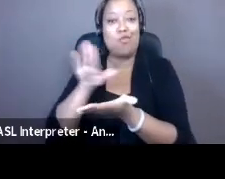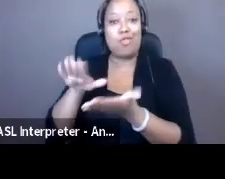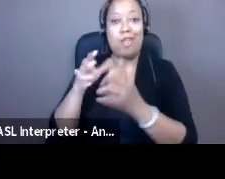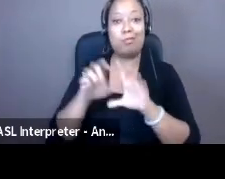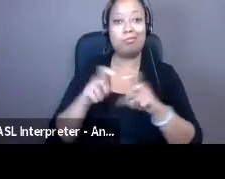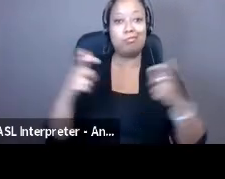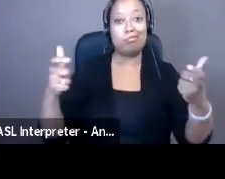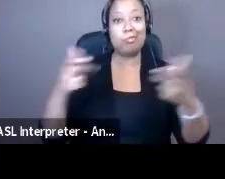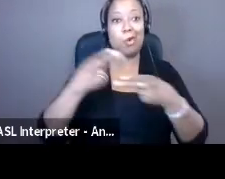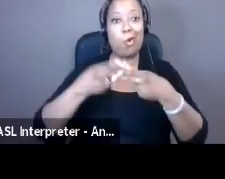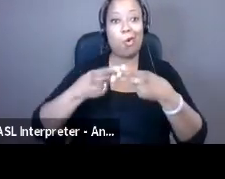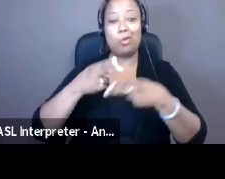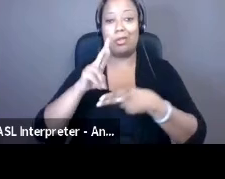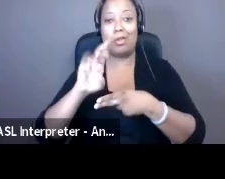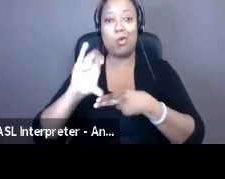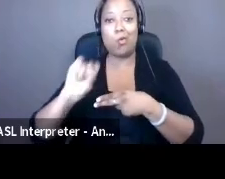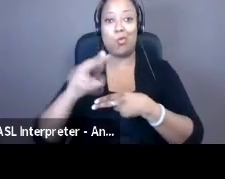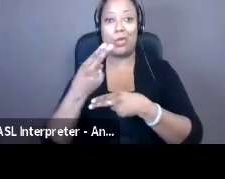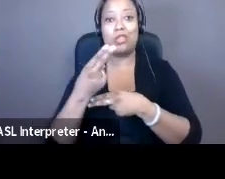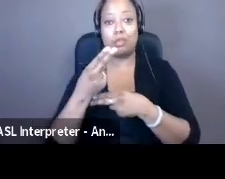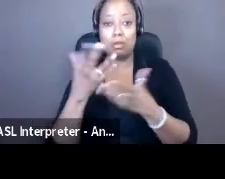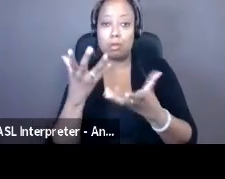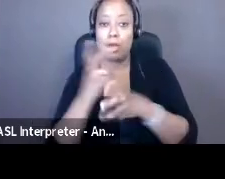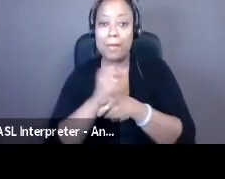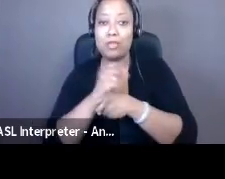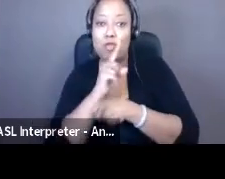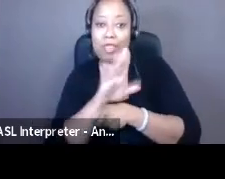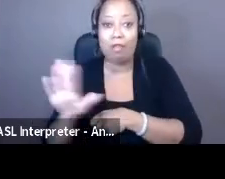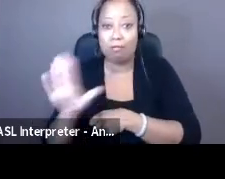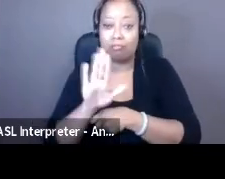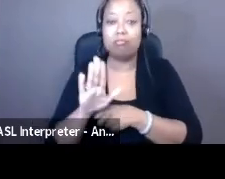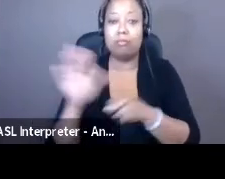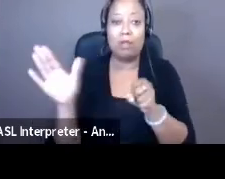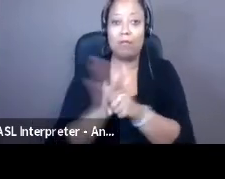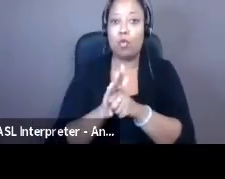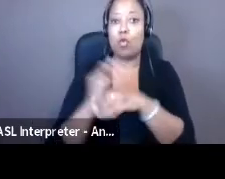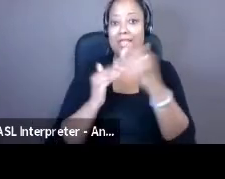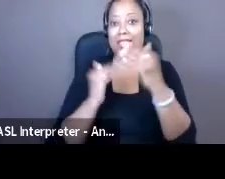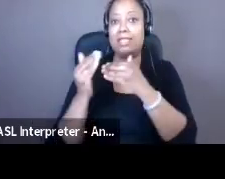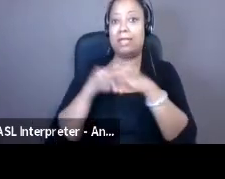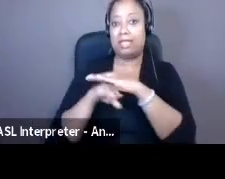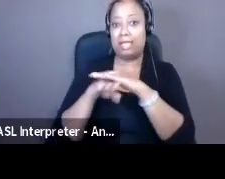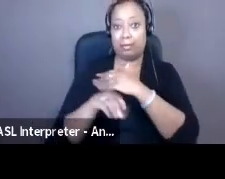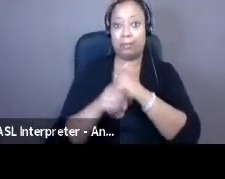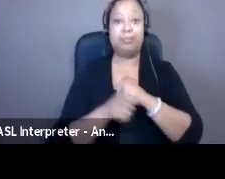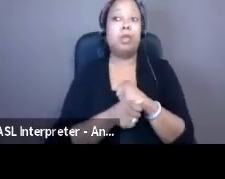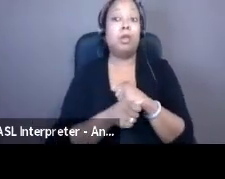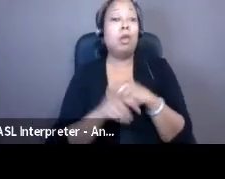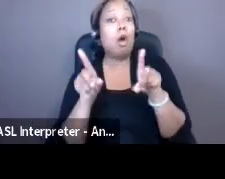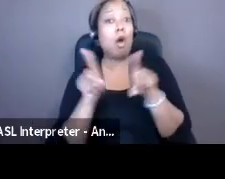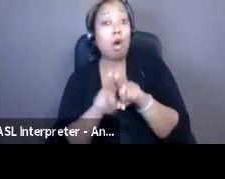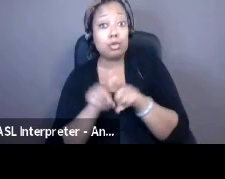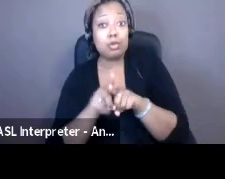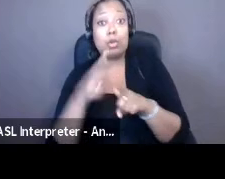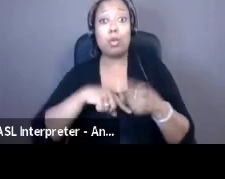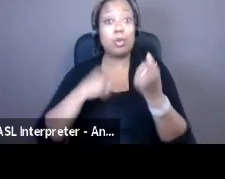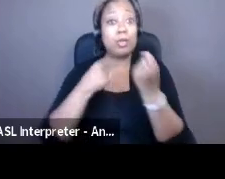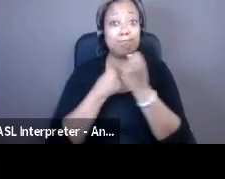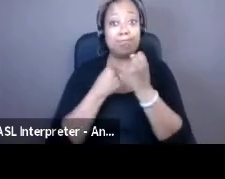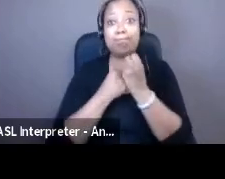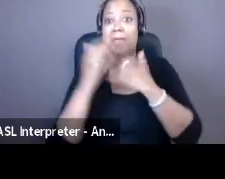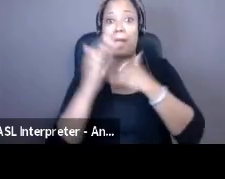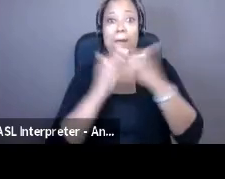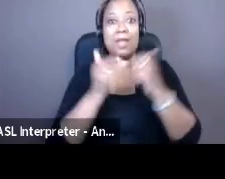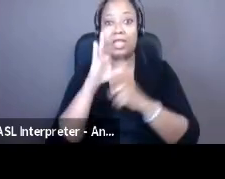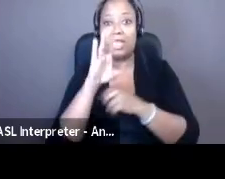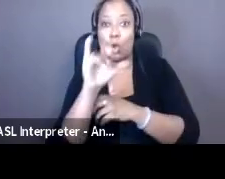the entire facility was accessible. We also work on building codes and standards. We're on very many committees trying to make